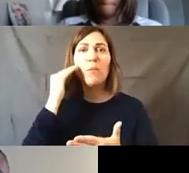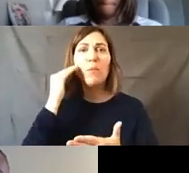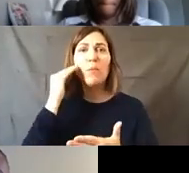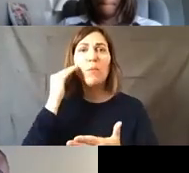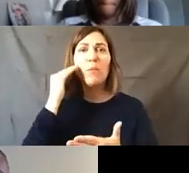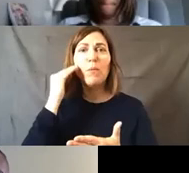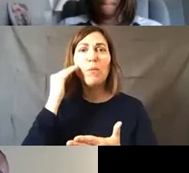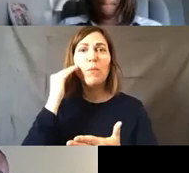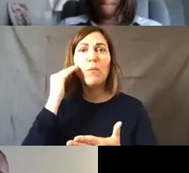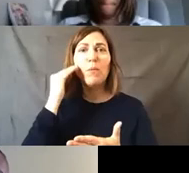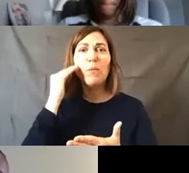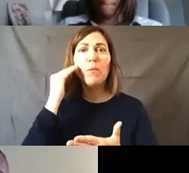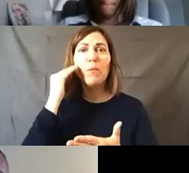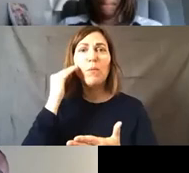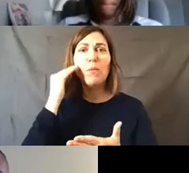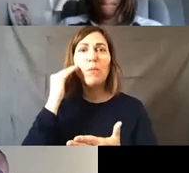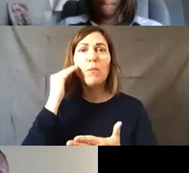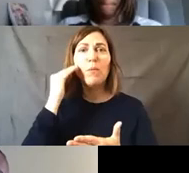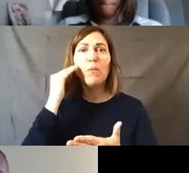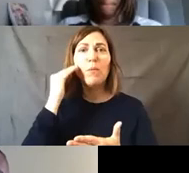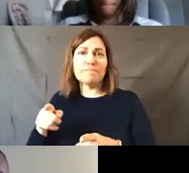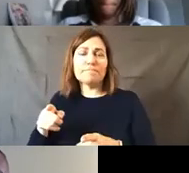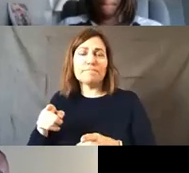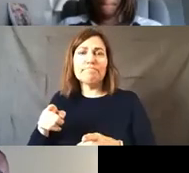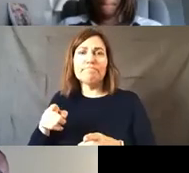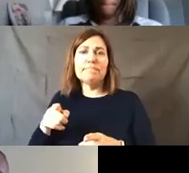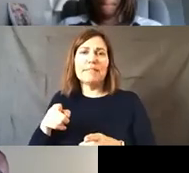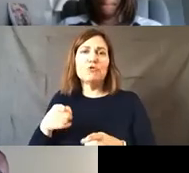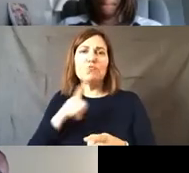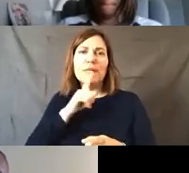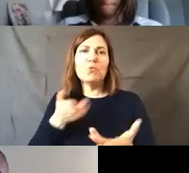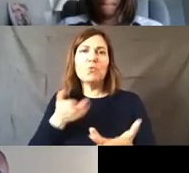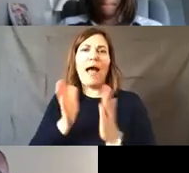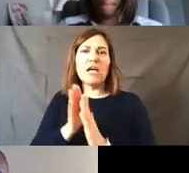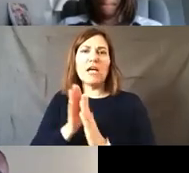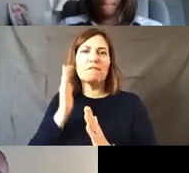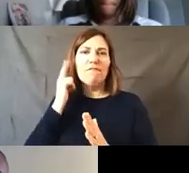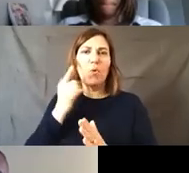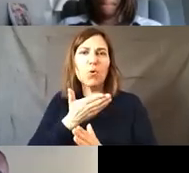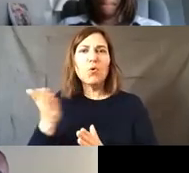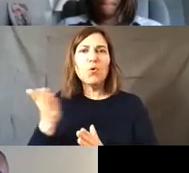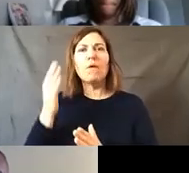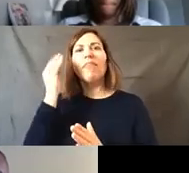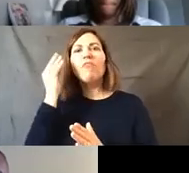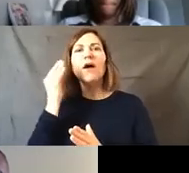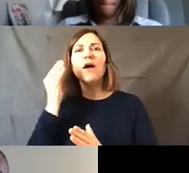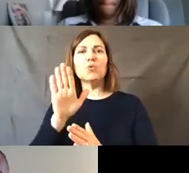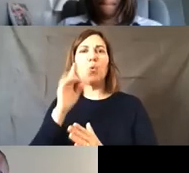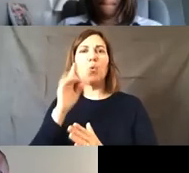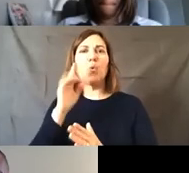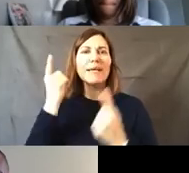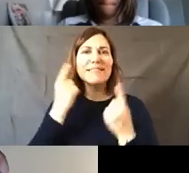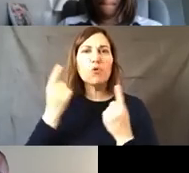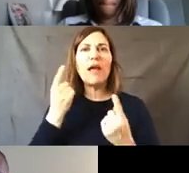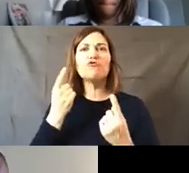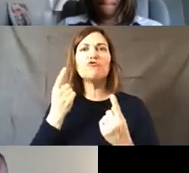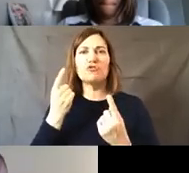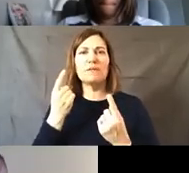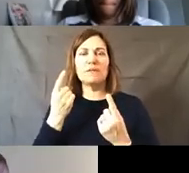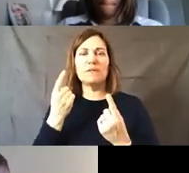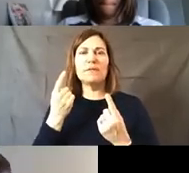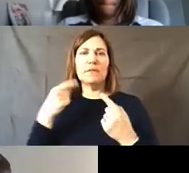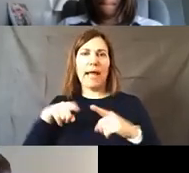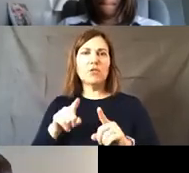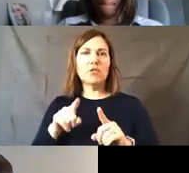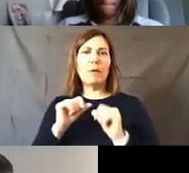that this did happen, and to ask for your thoughts and your consideration, and as we continue down the path